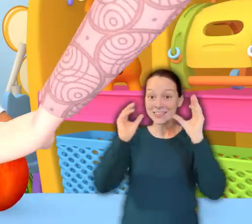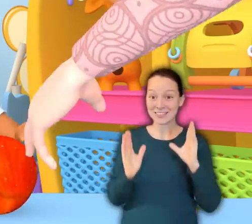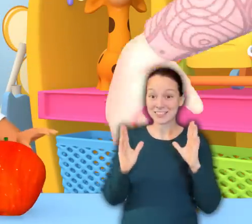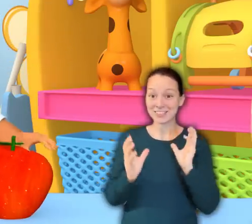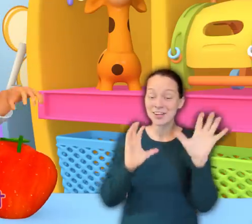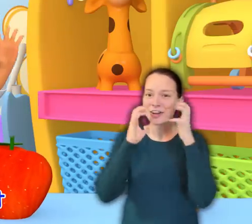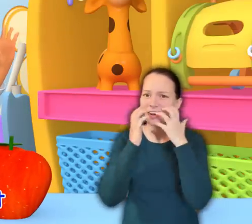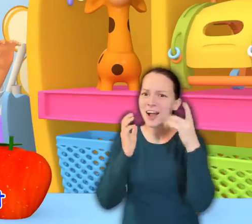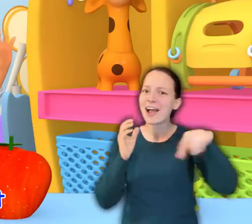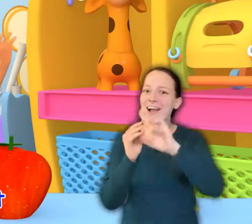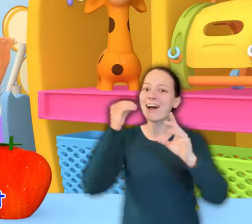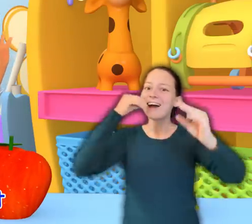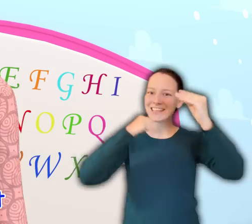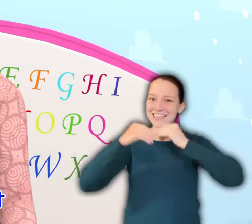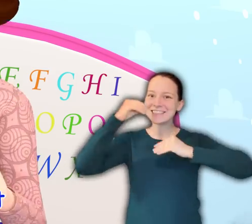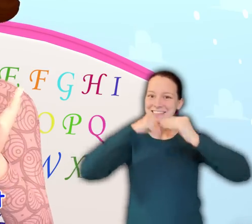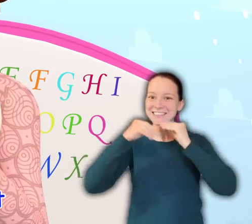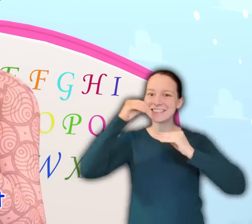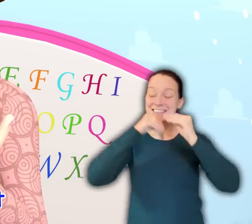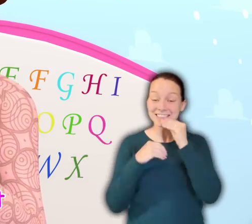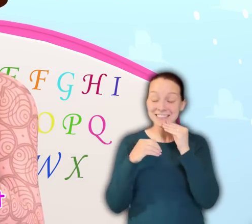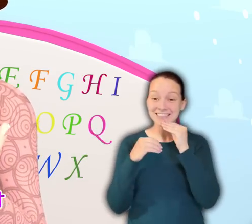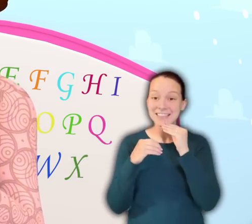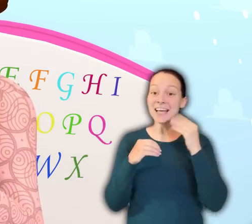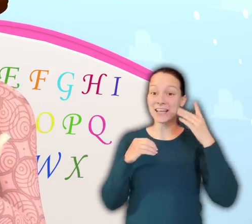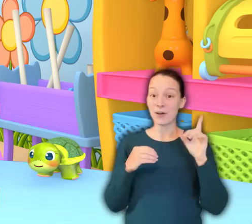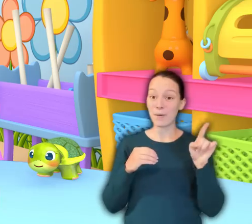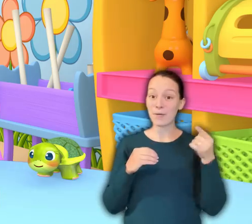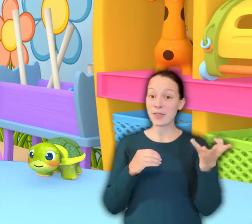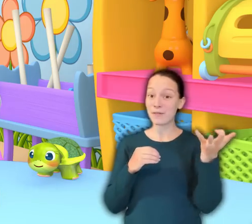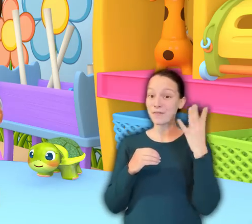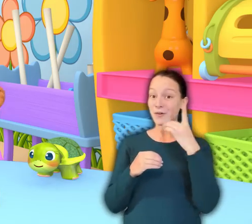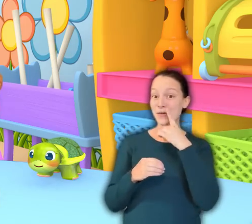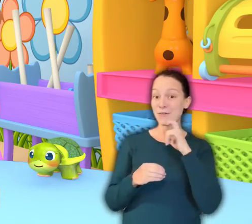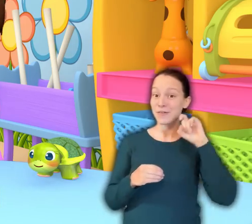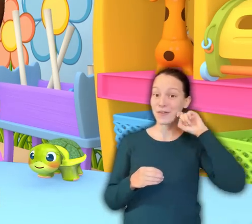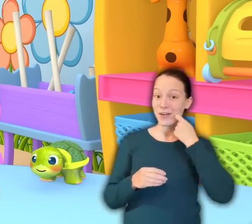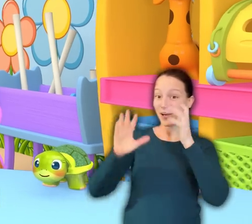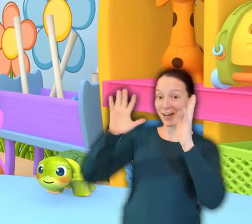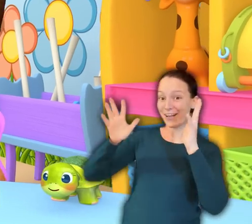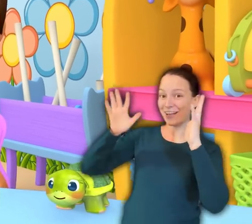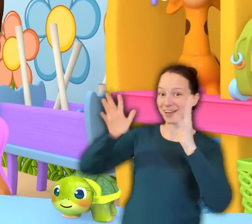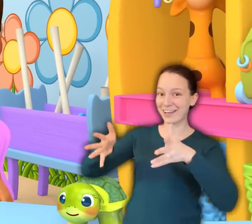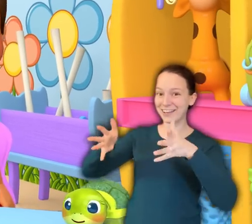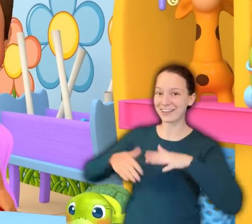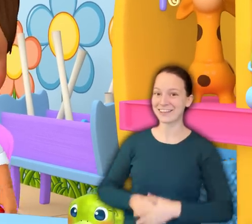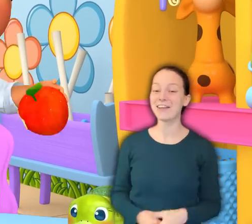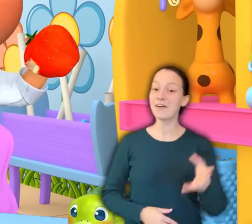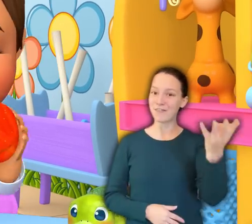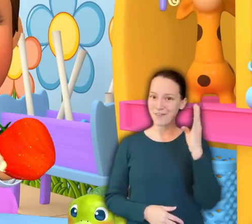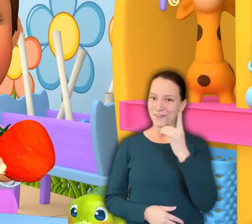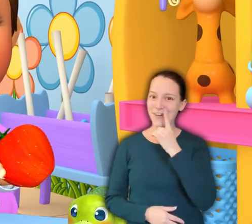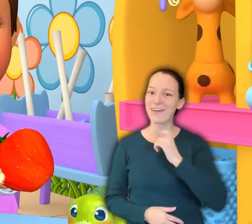great teacher cried loud eat eat eat and only four red apples